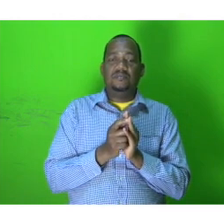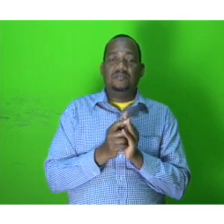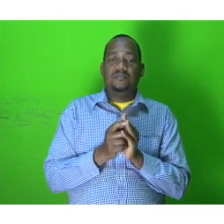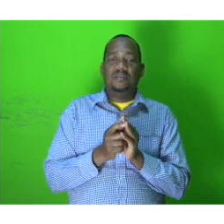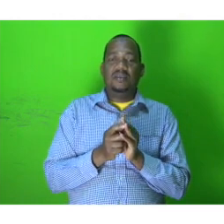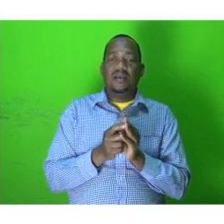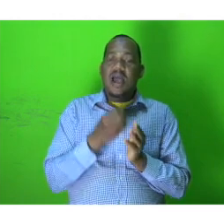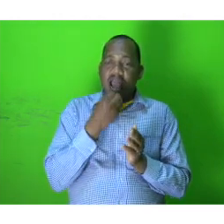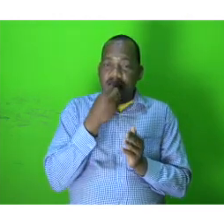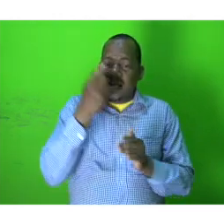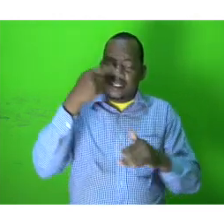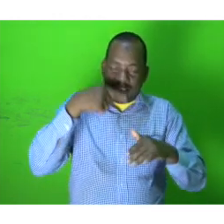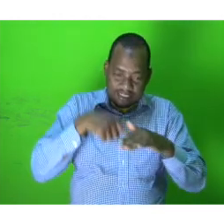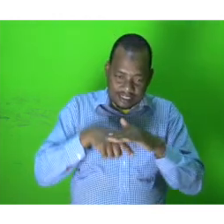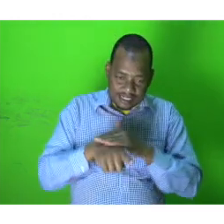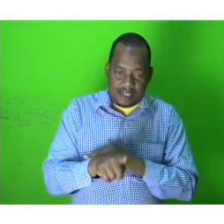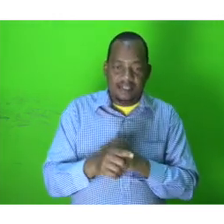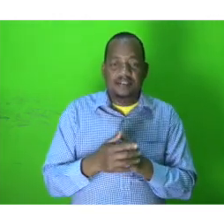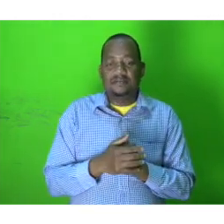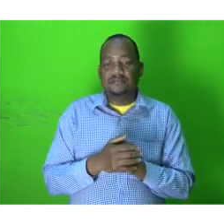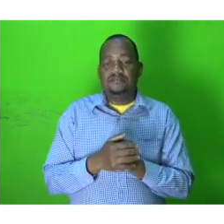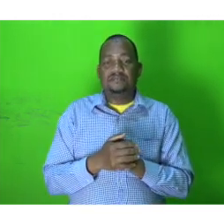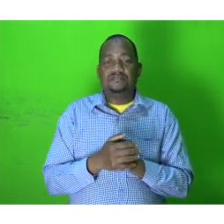Here is detail.